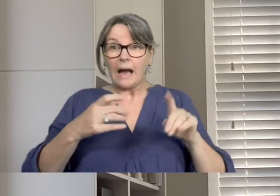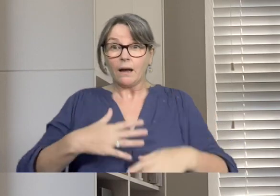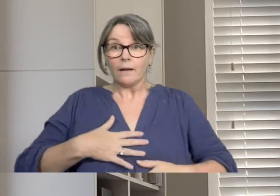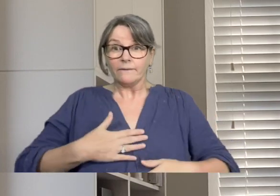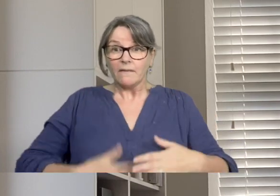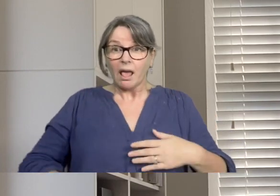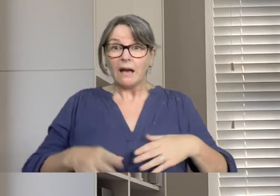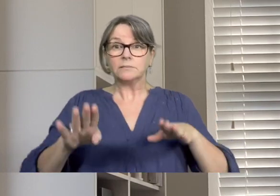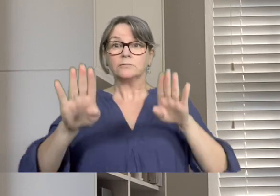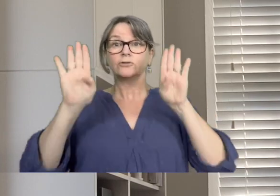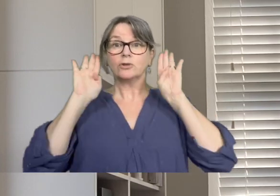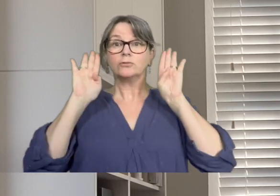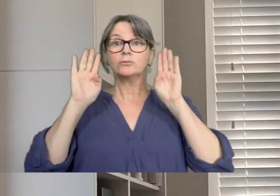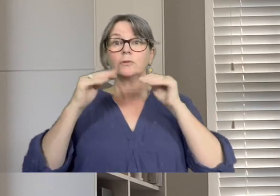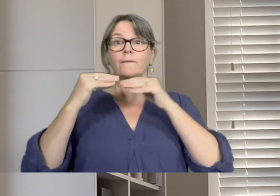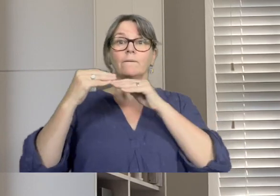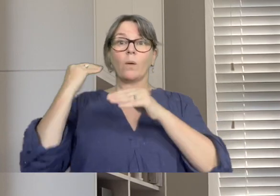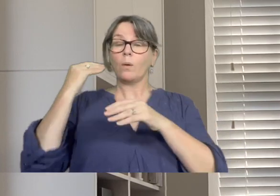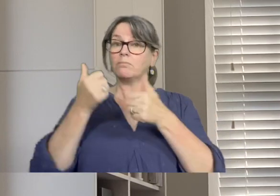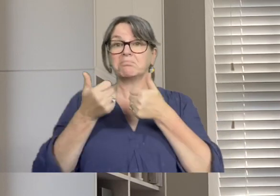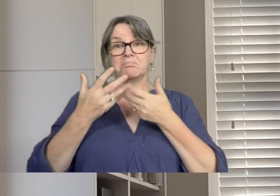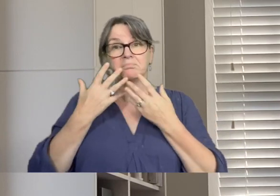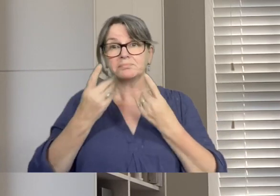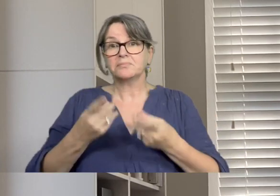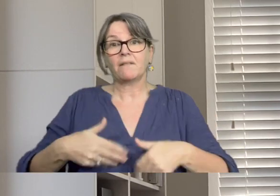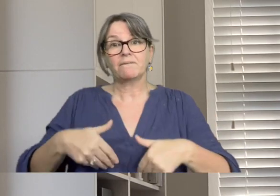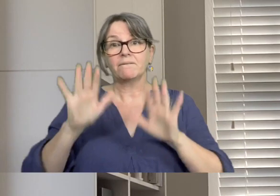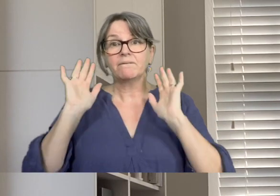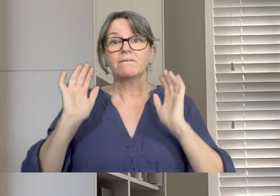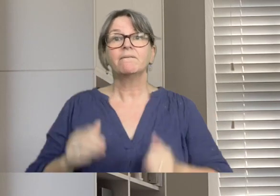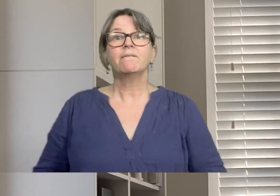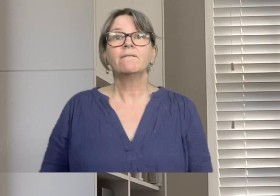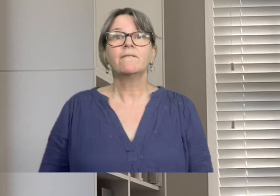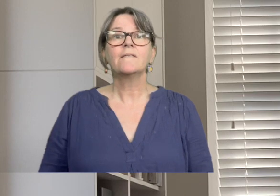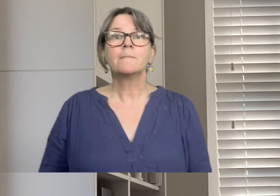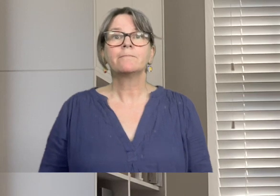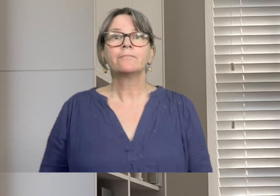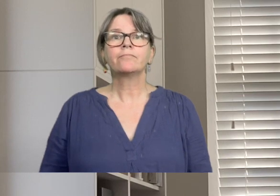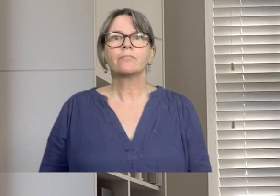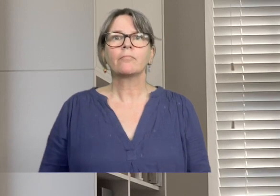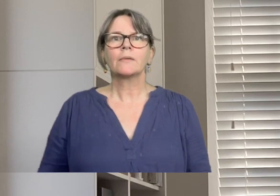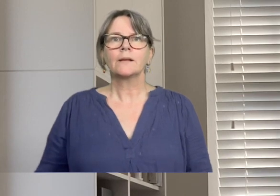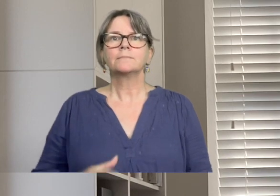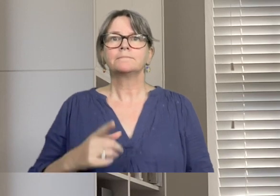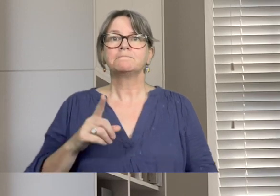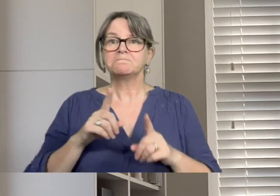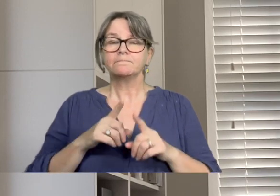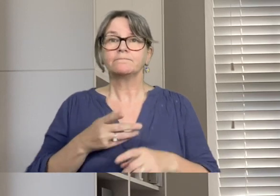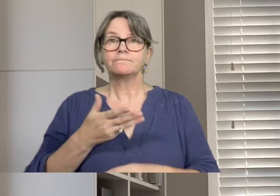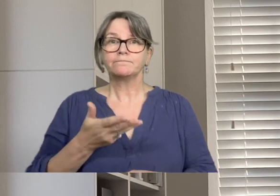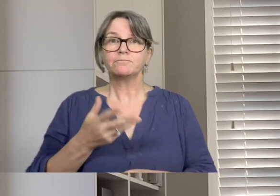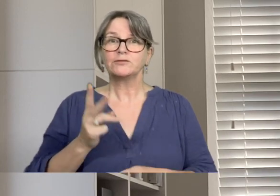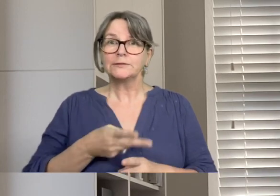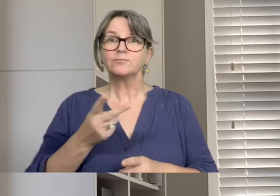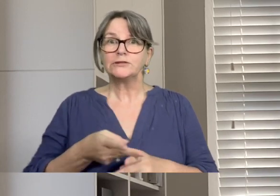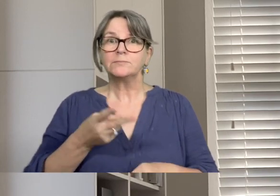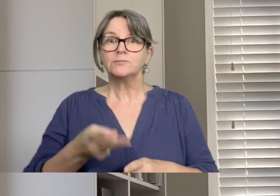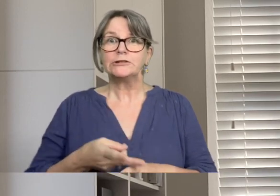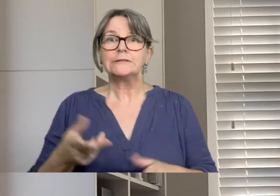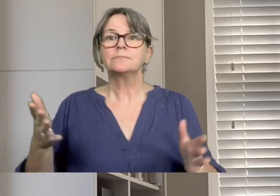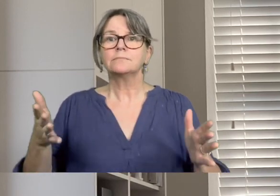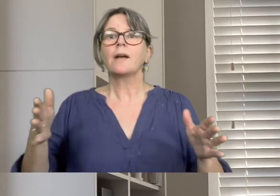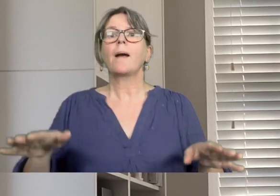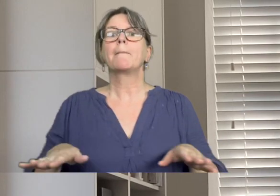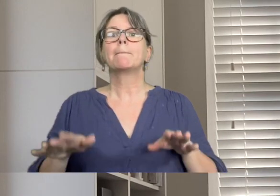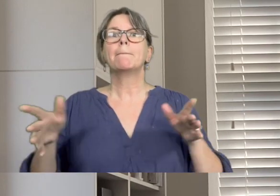shoulder, go for it. Breath in last time. Breathing out. centering in. We're going to bring those